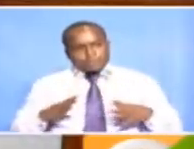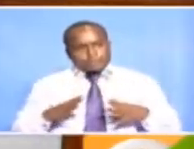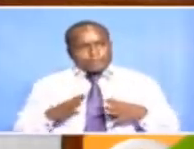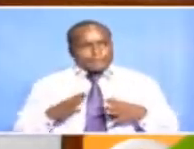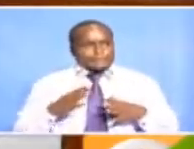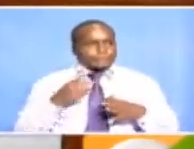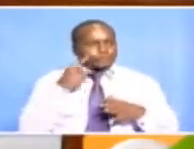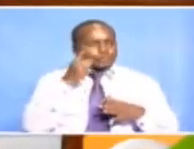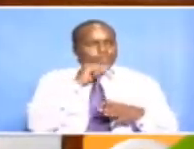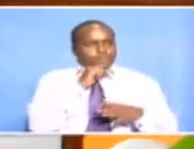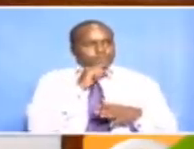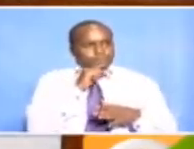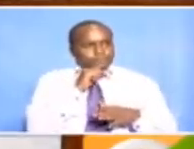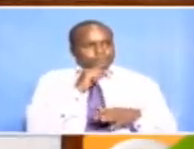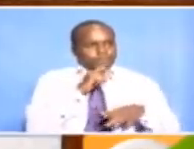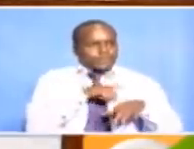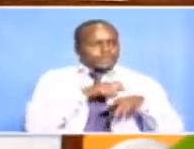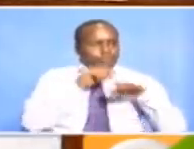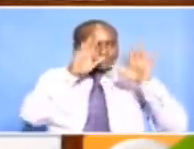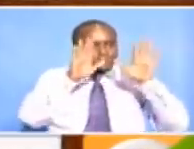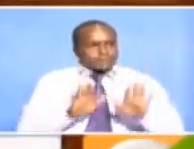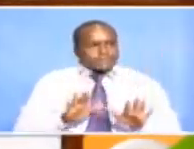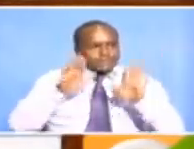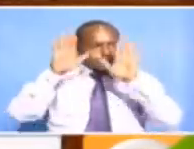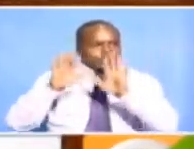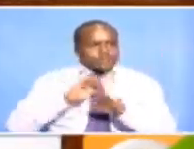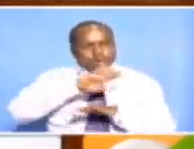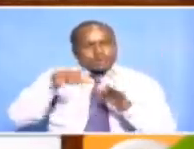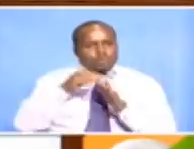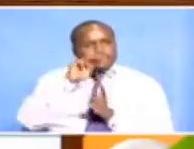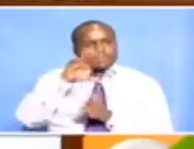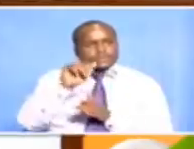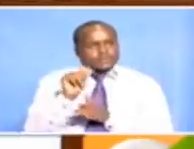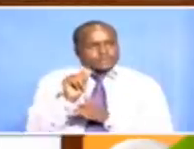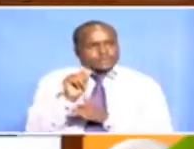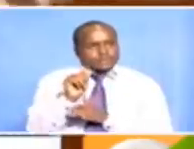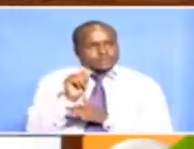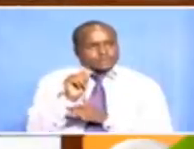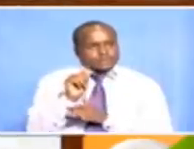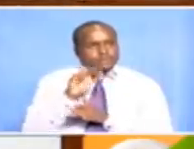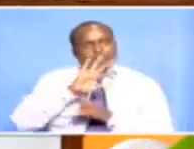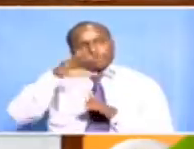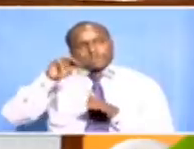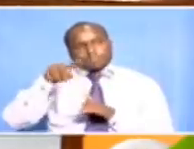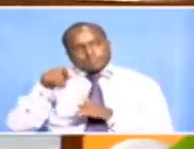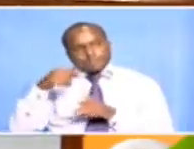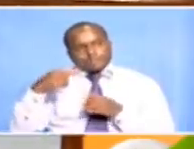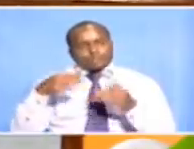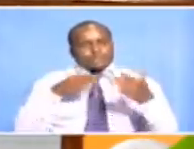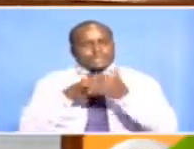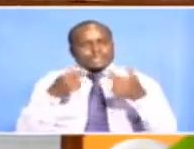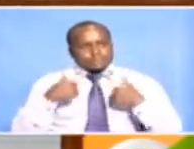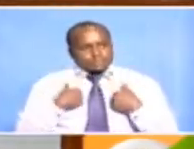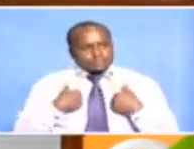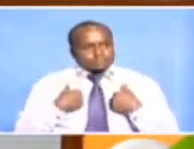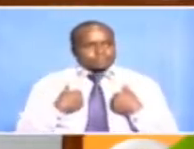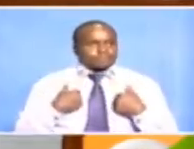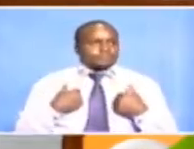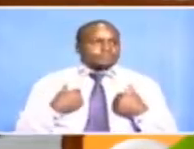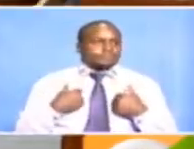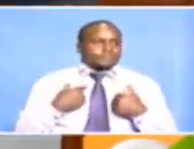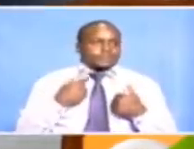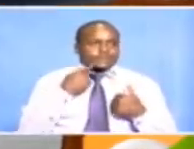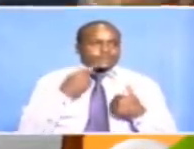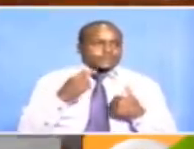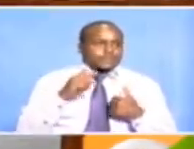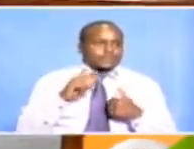saw when I was campaigning, all MCAs during the previous, all MPs, they were against me. Watu wakasema sijui Uhuru,